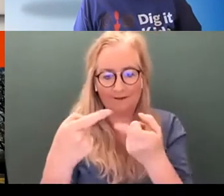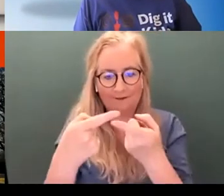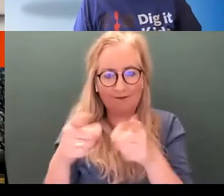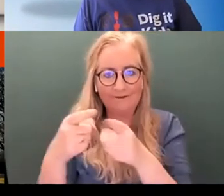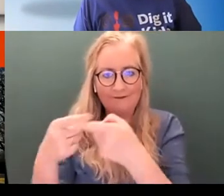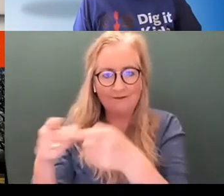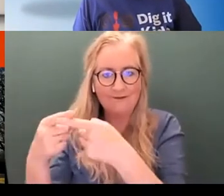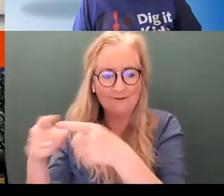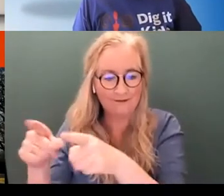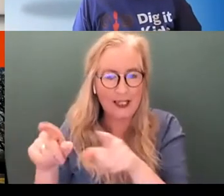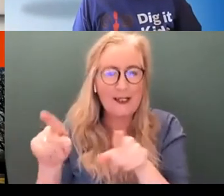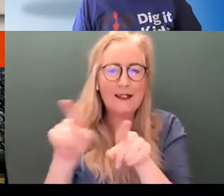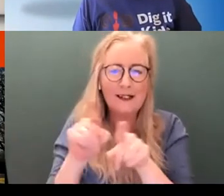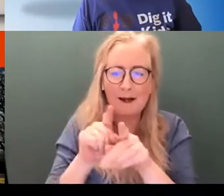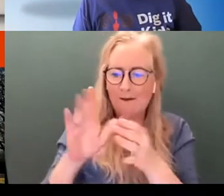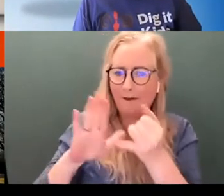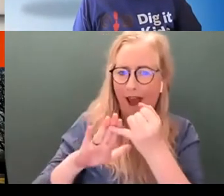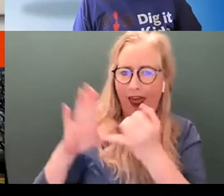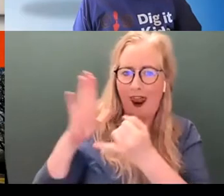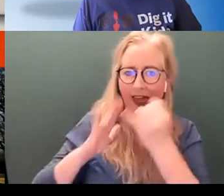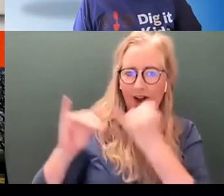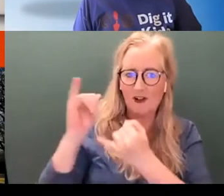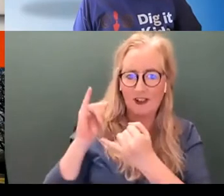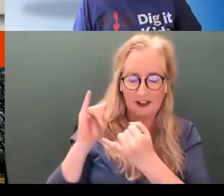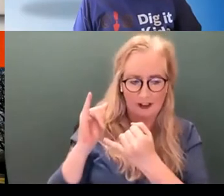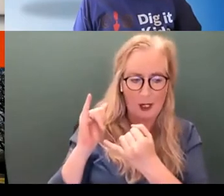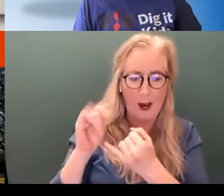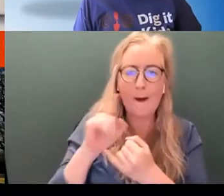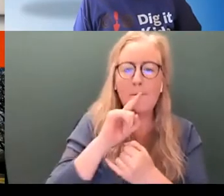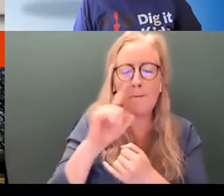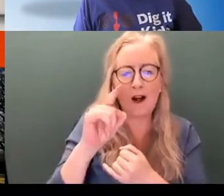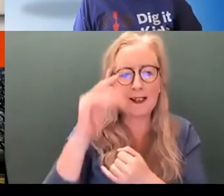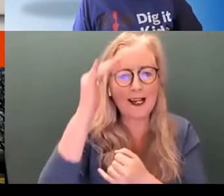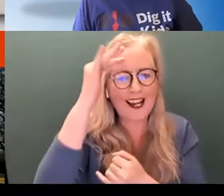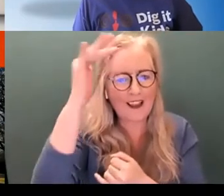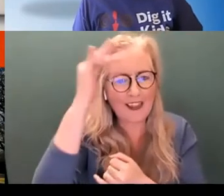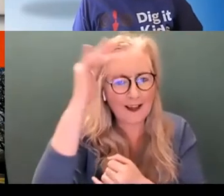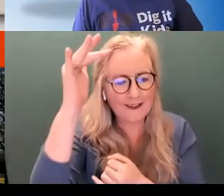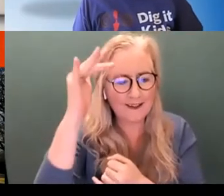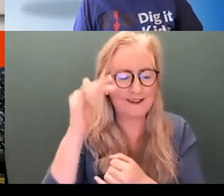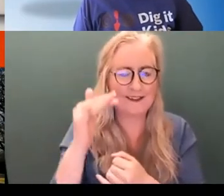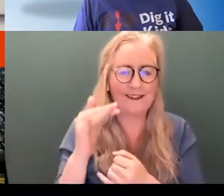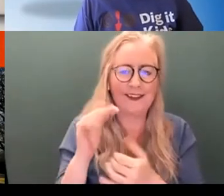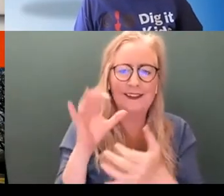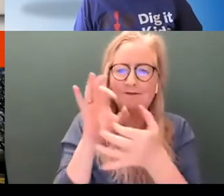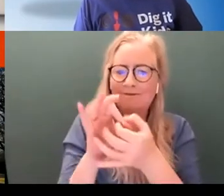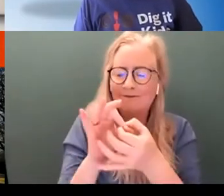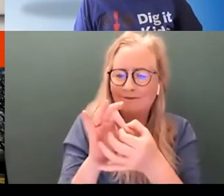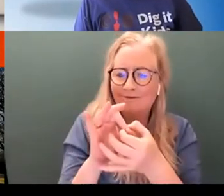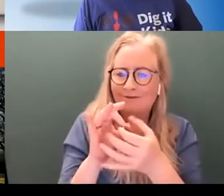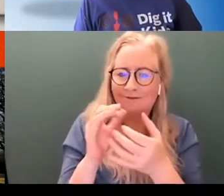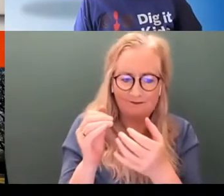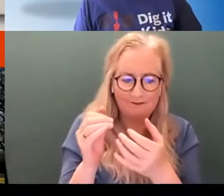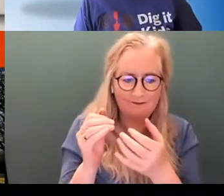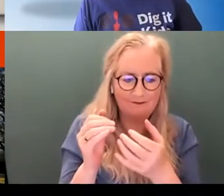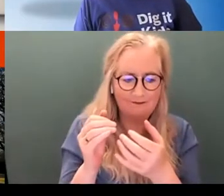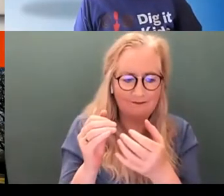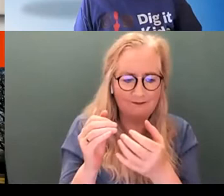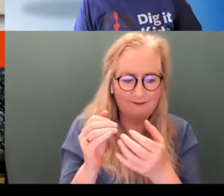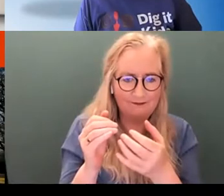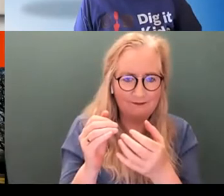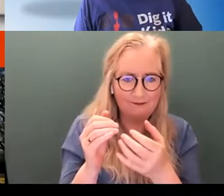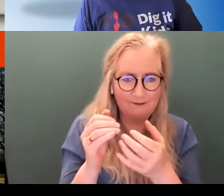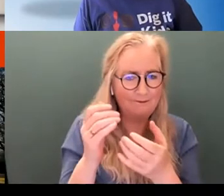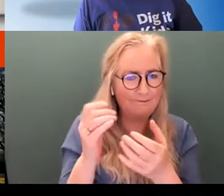we had to do last year. But its ethos again but perhaps more so this year is about inclusivity.